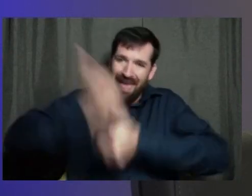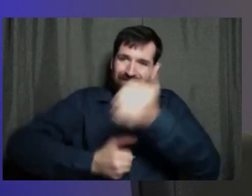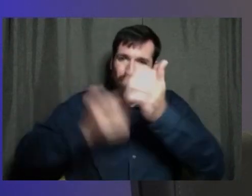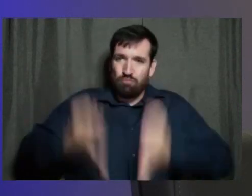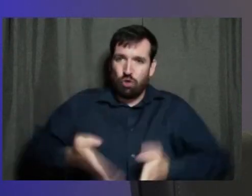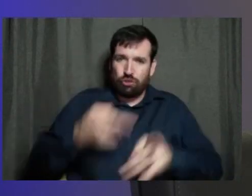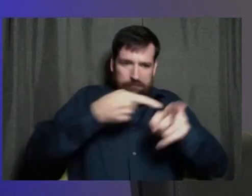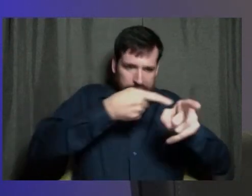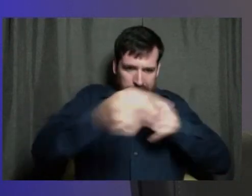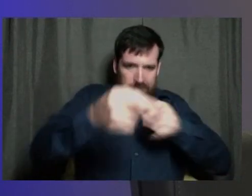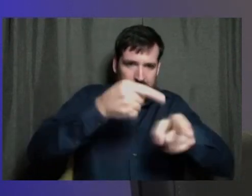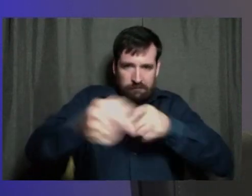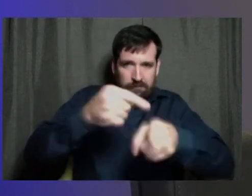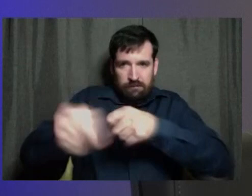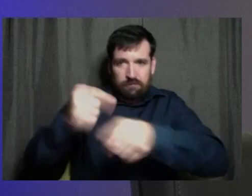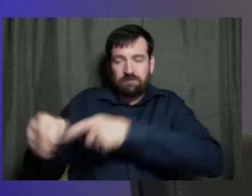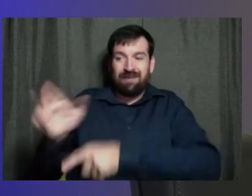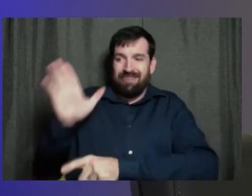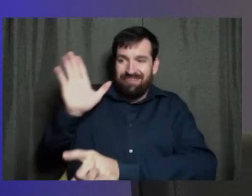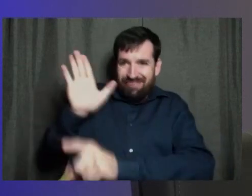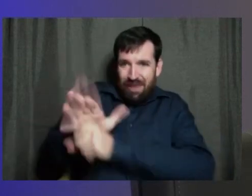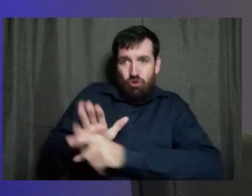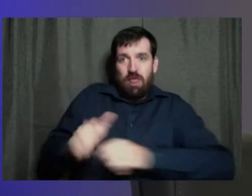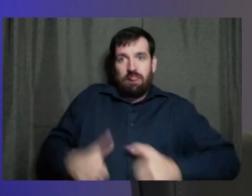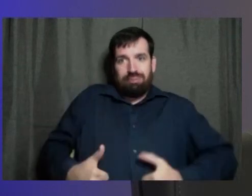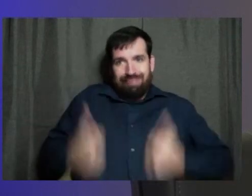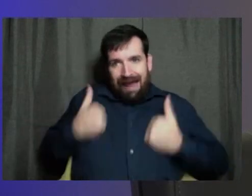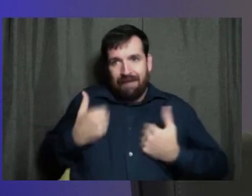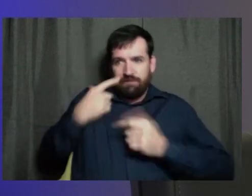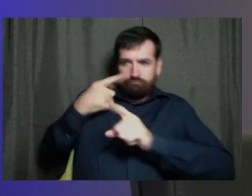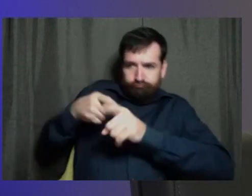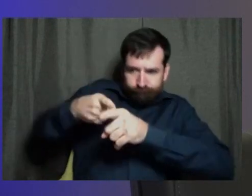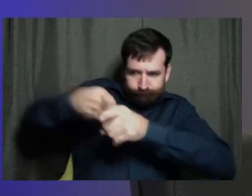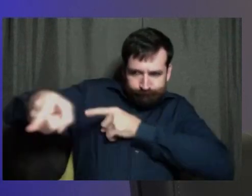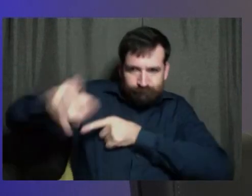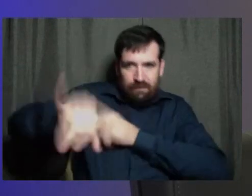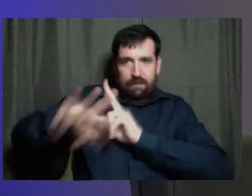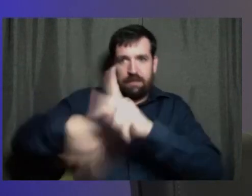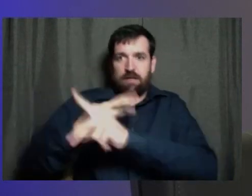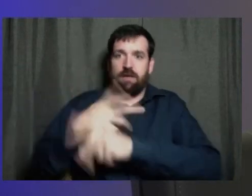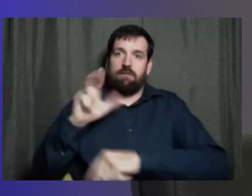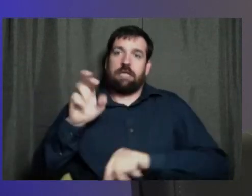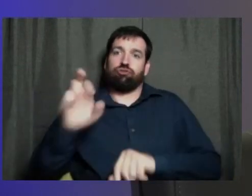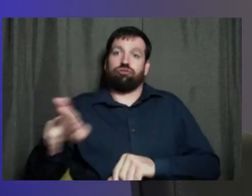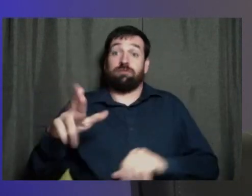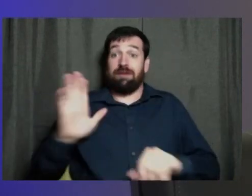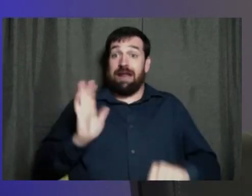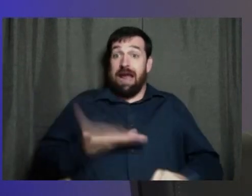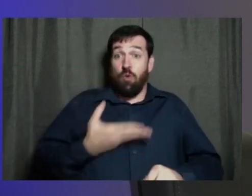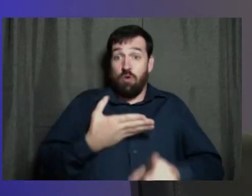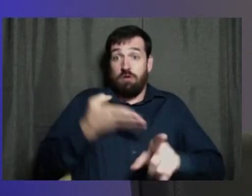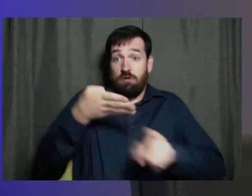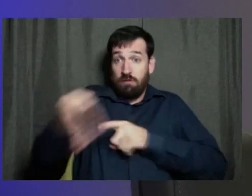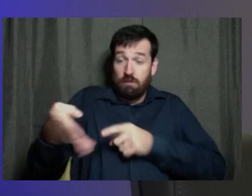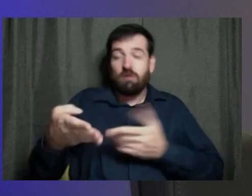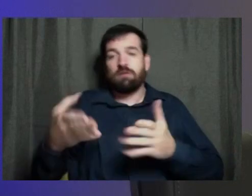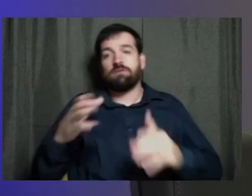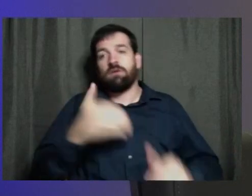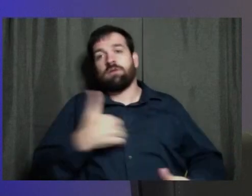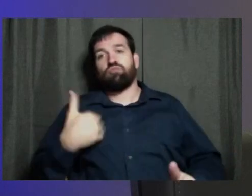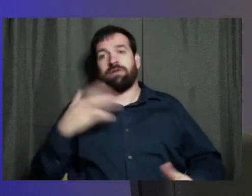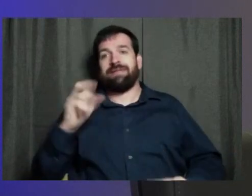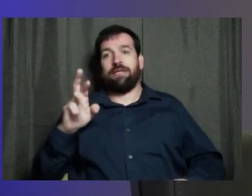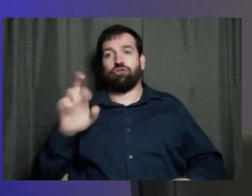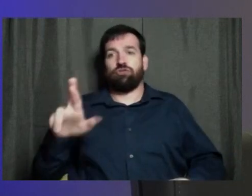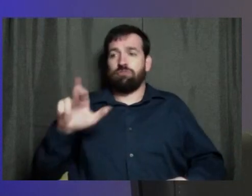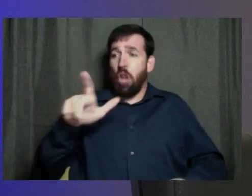their lives to that type of cancer. In our case, to breast cancer. In Lauren's situation, it is so tangibly